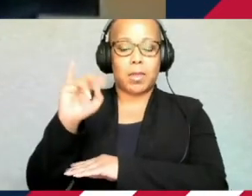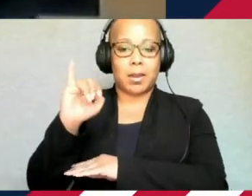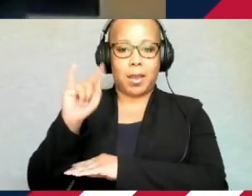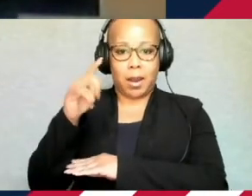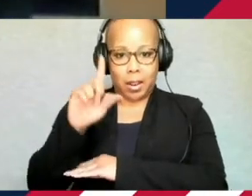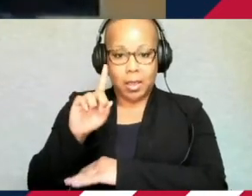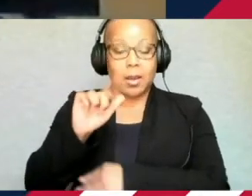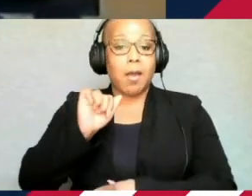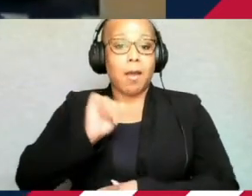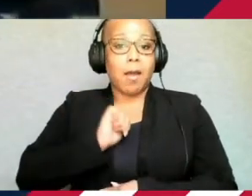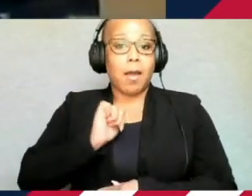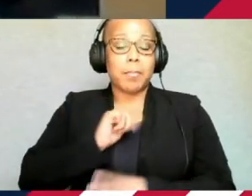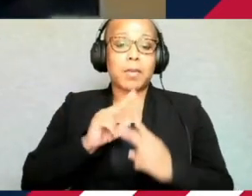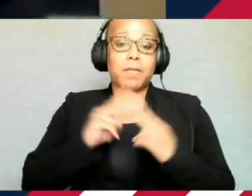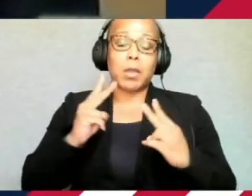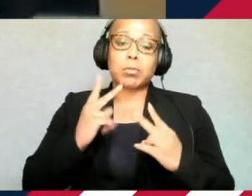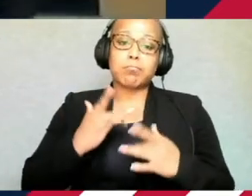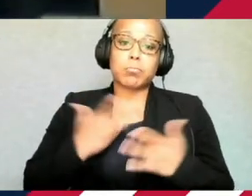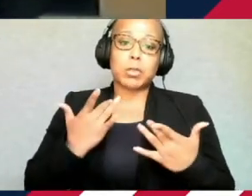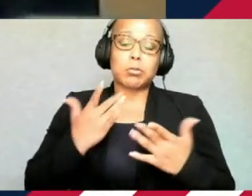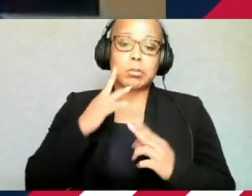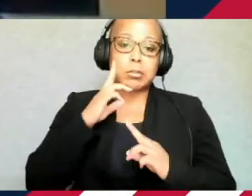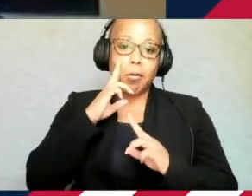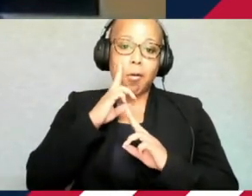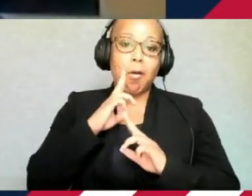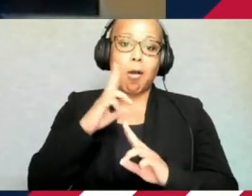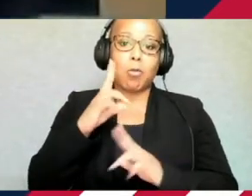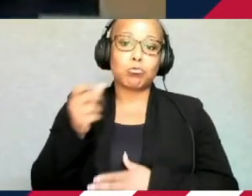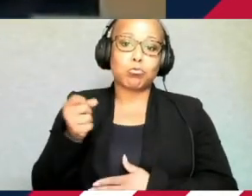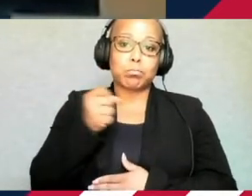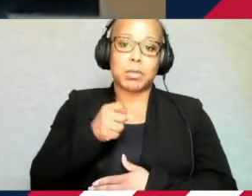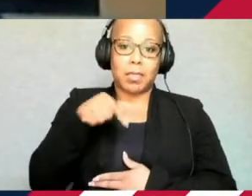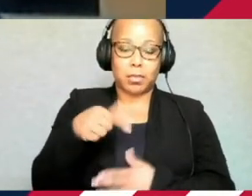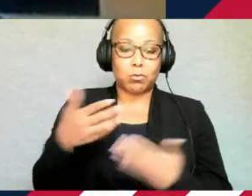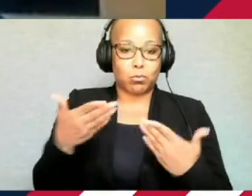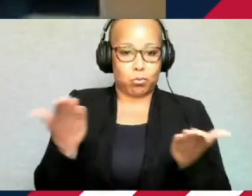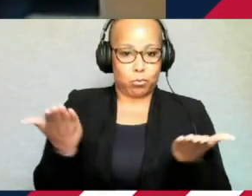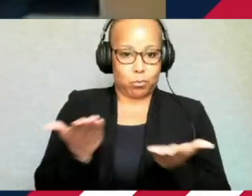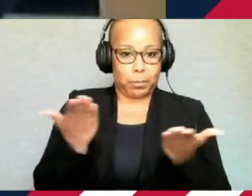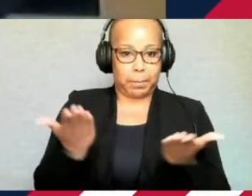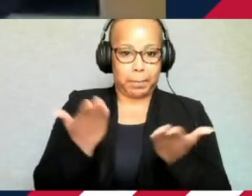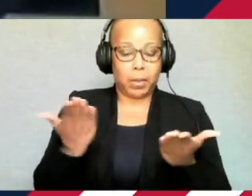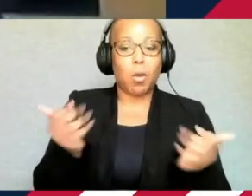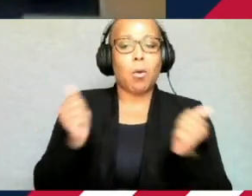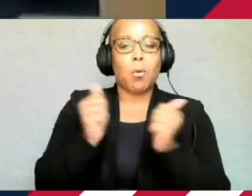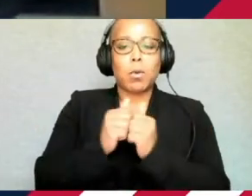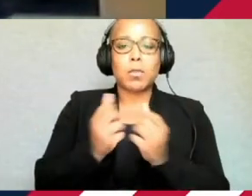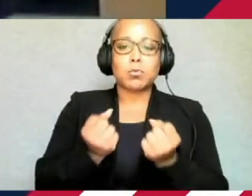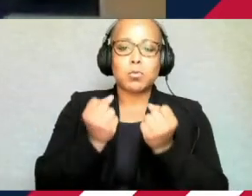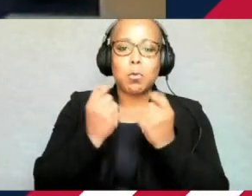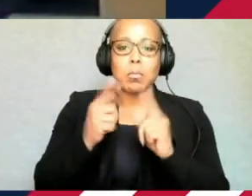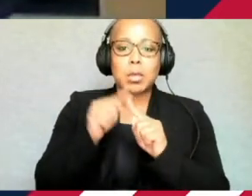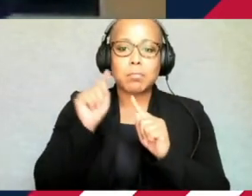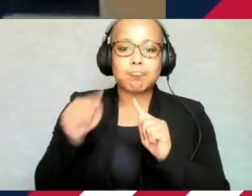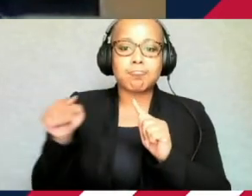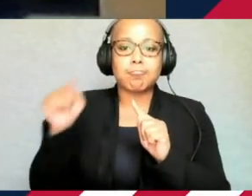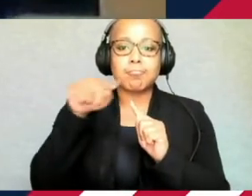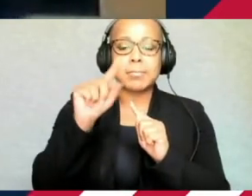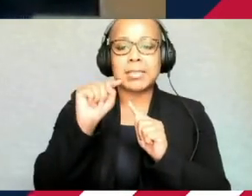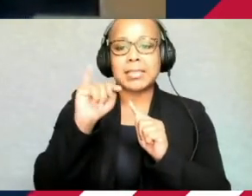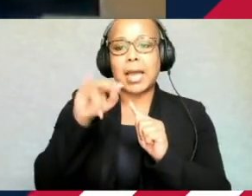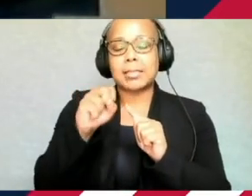am very pleased and honored to be in this room with so many titans of the Democratic